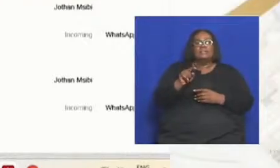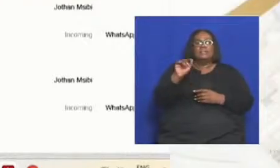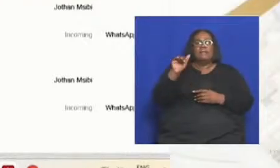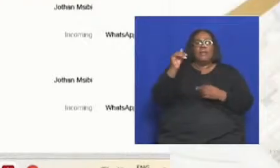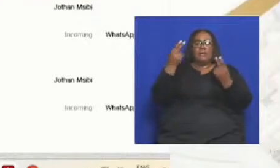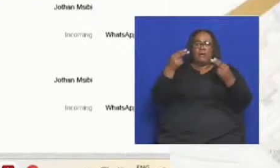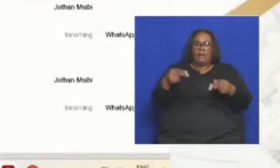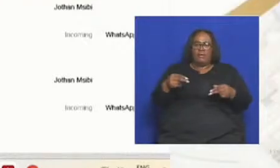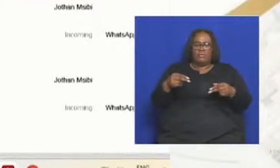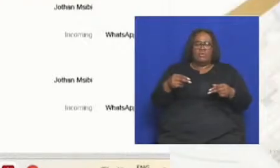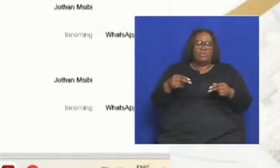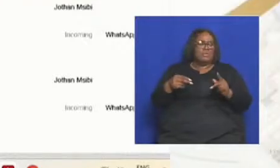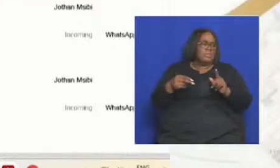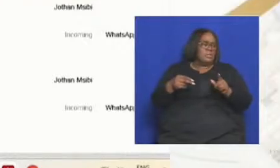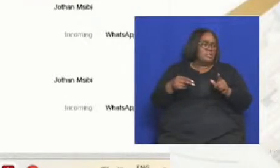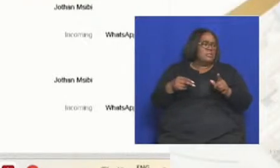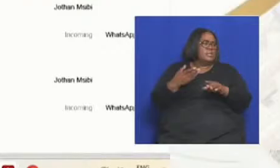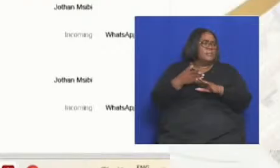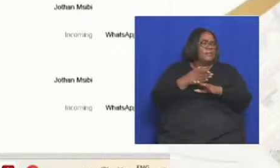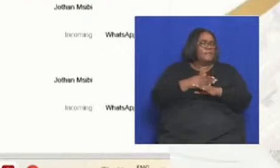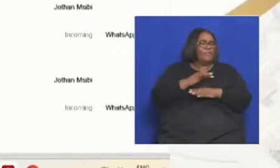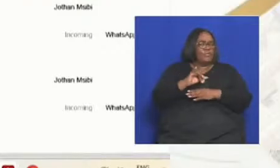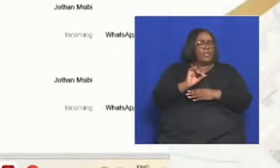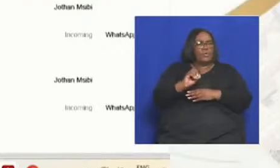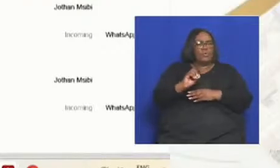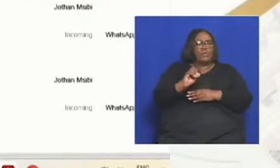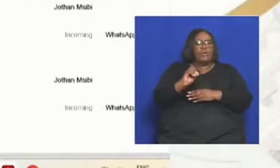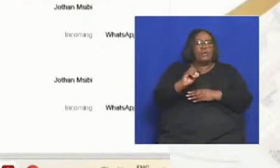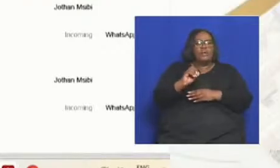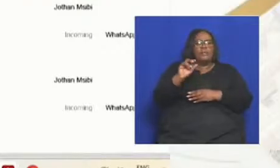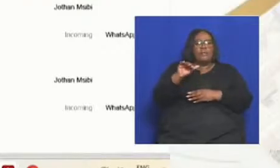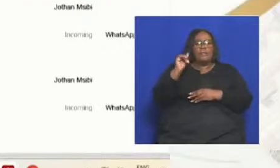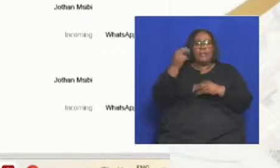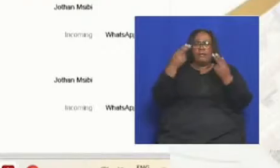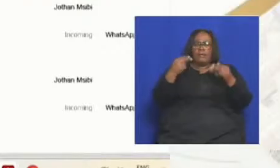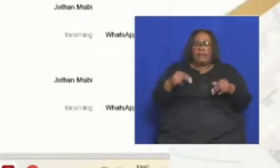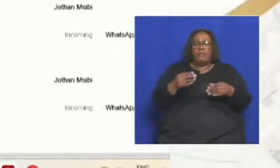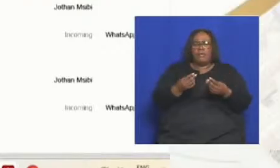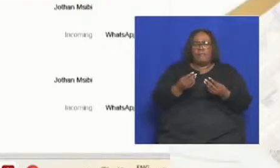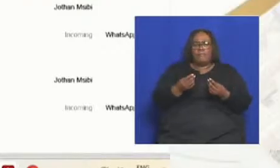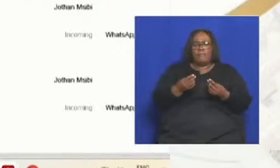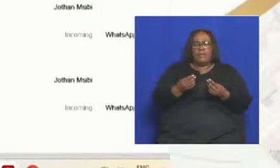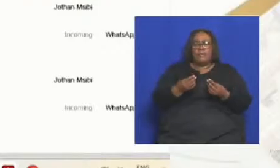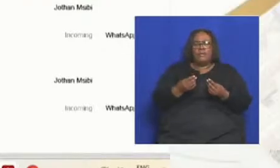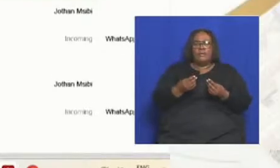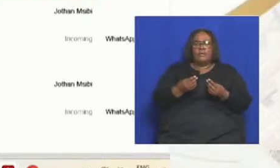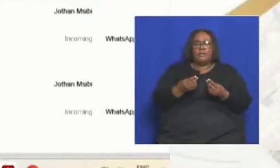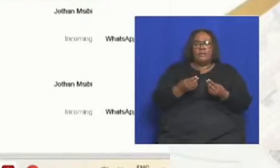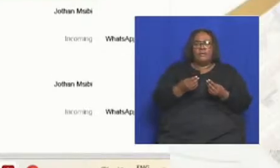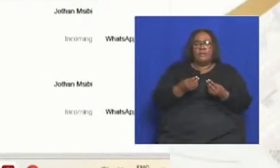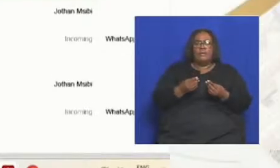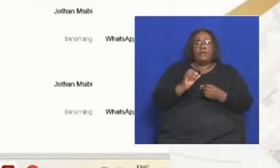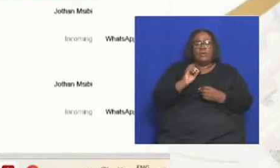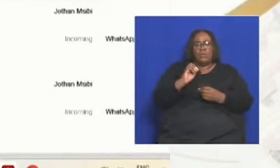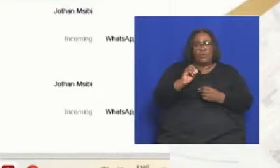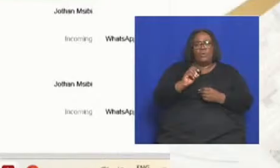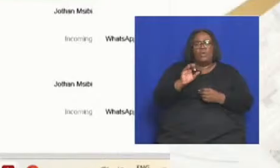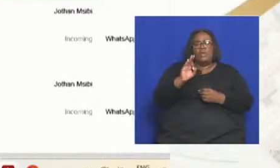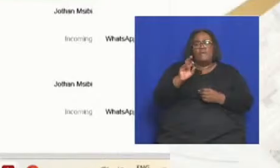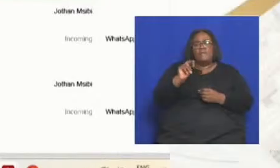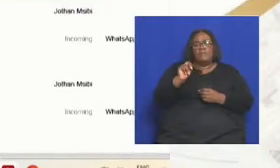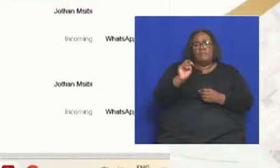So, account number, if you can see, before the just deposited 50K, there's an FNB account.